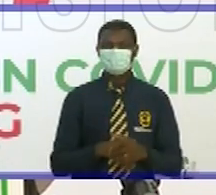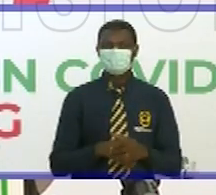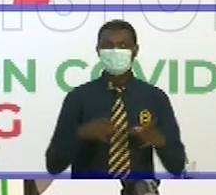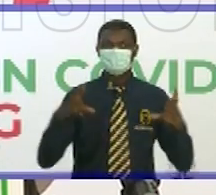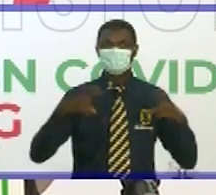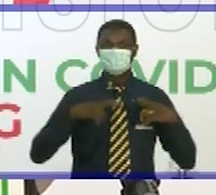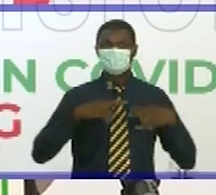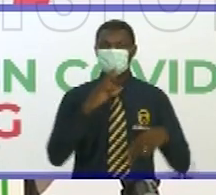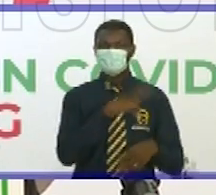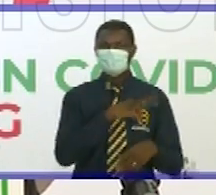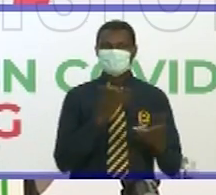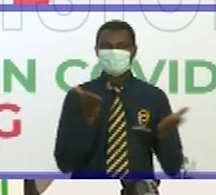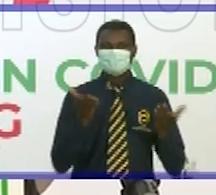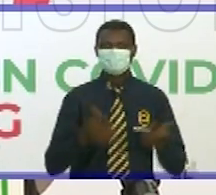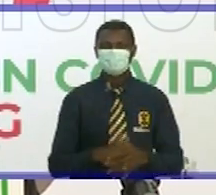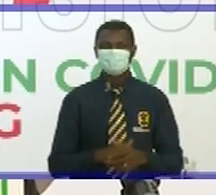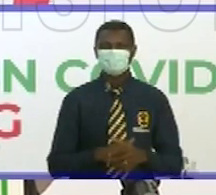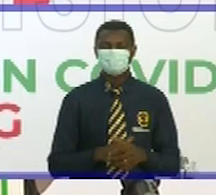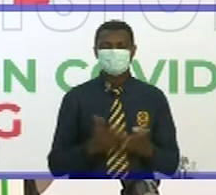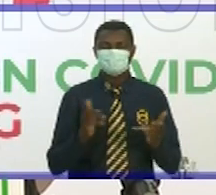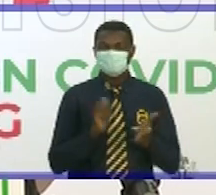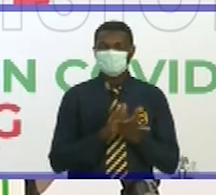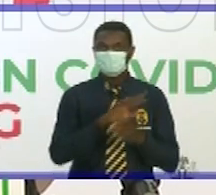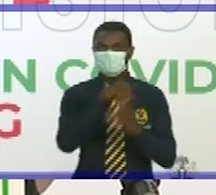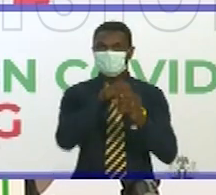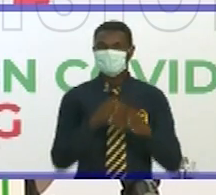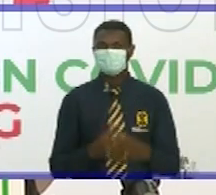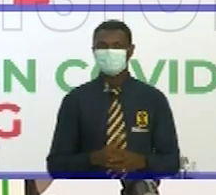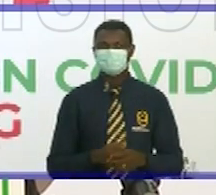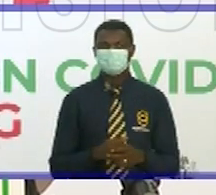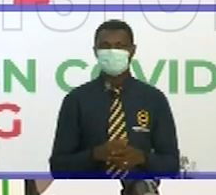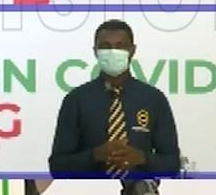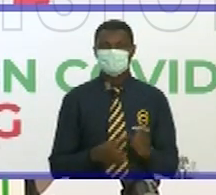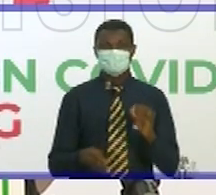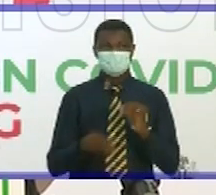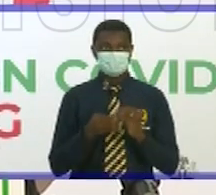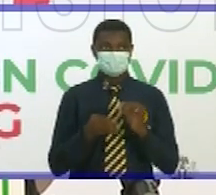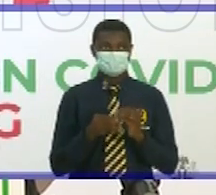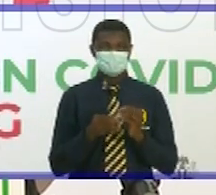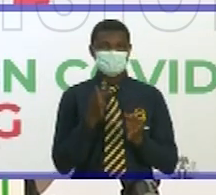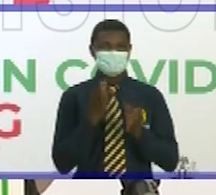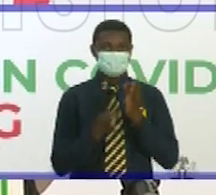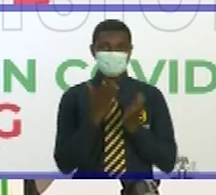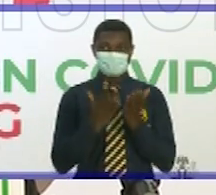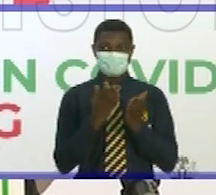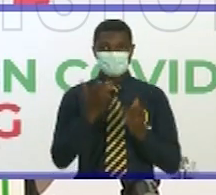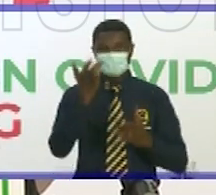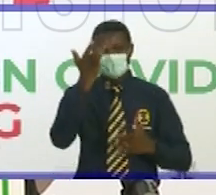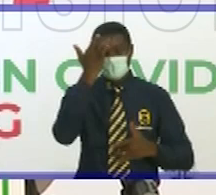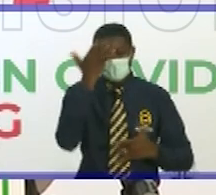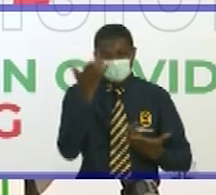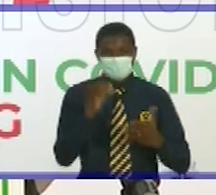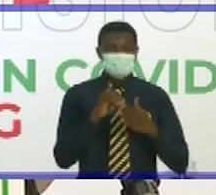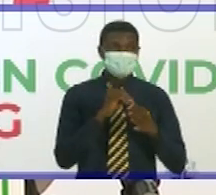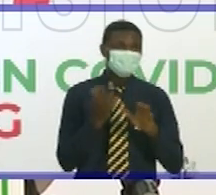retirement benefit bu yen na wa nbe ara e na ni pe ti nkan ba te se won lenu ise kini awon nkan